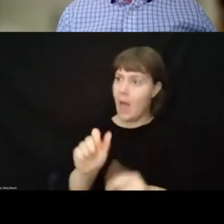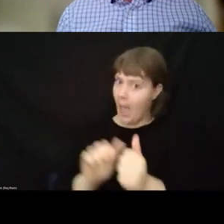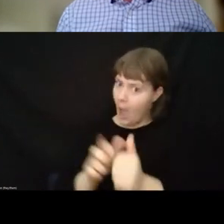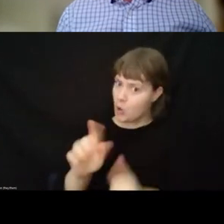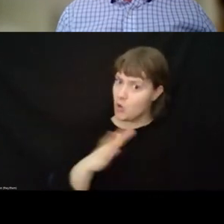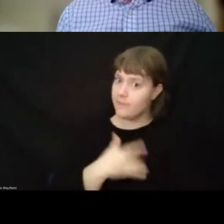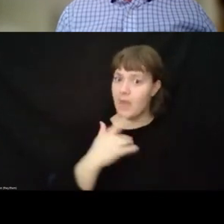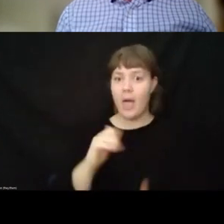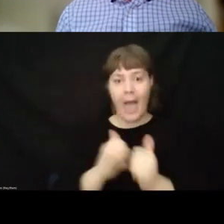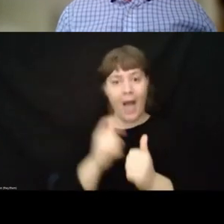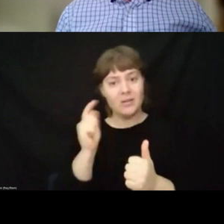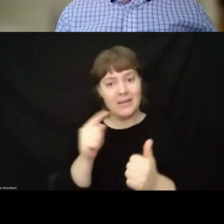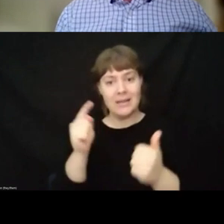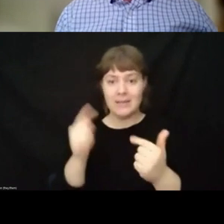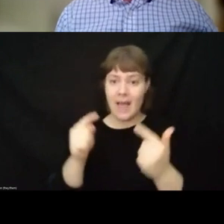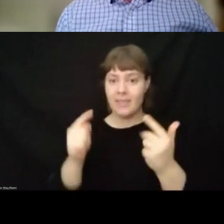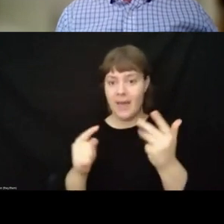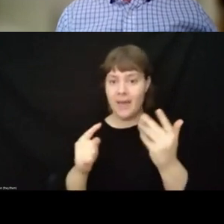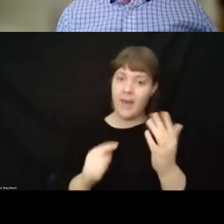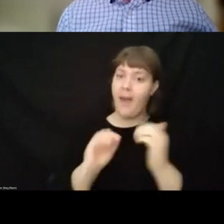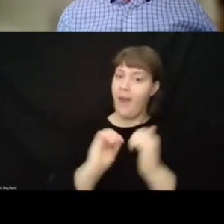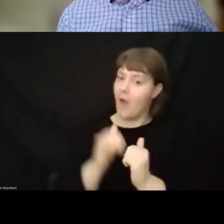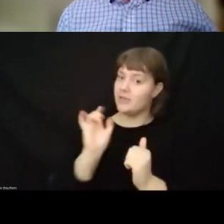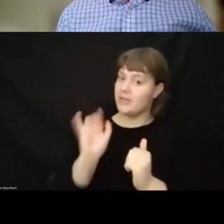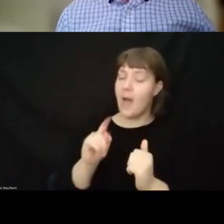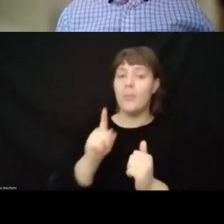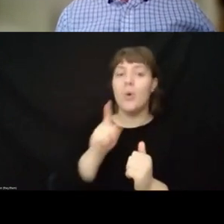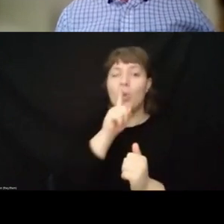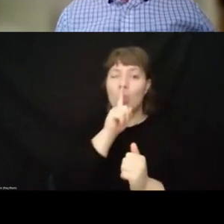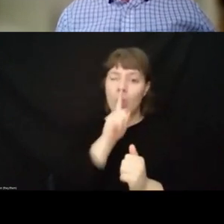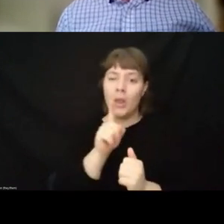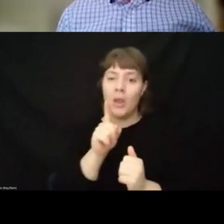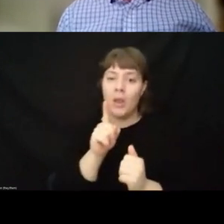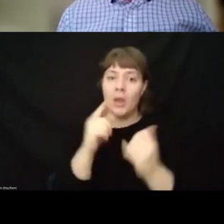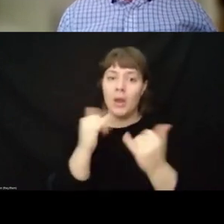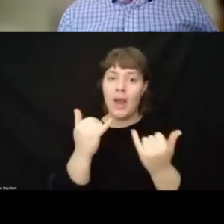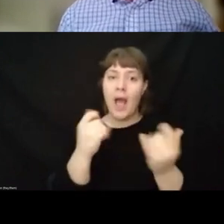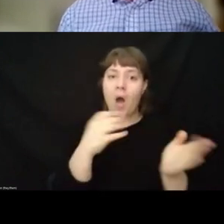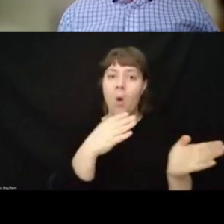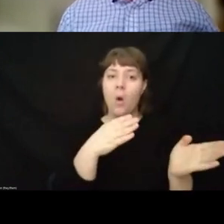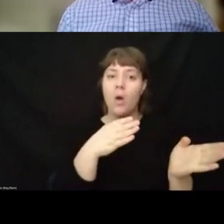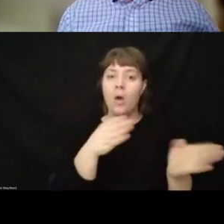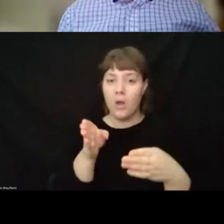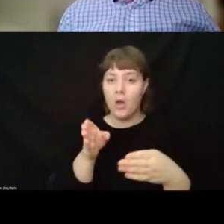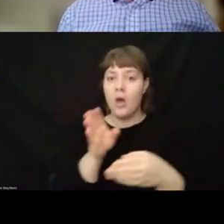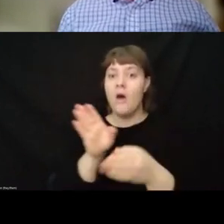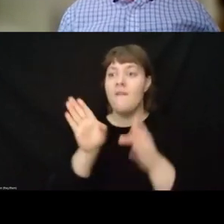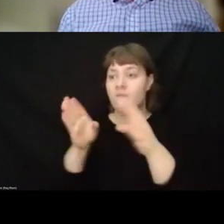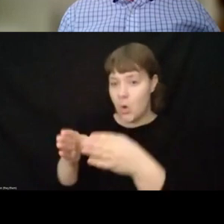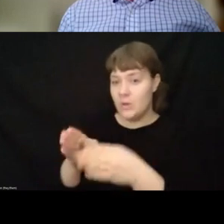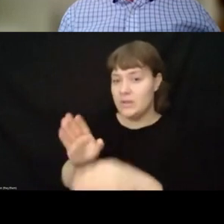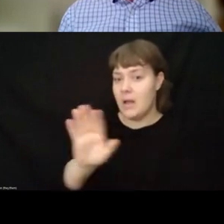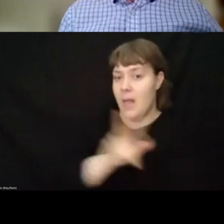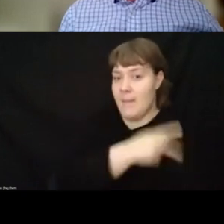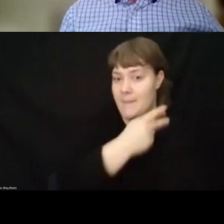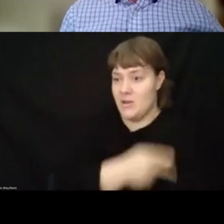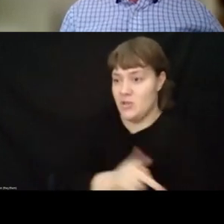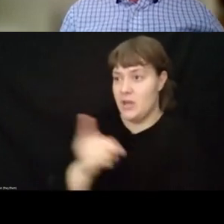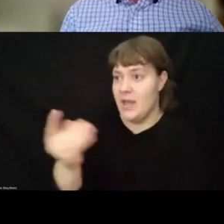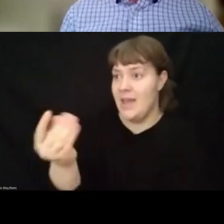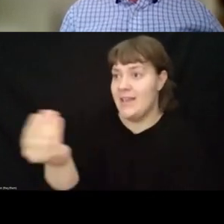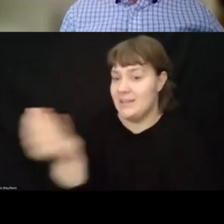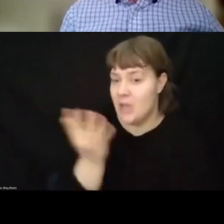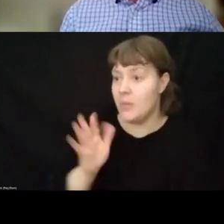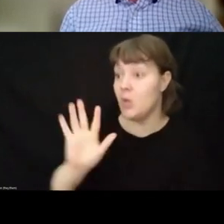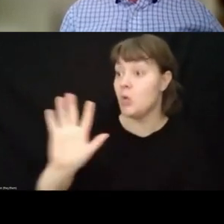this? How's that? But now we're really putting the focus onto our patient and like, tell me your story. Tell